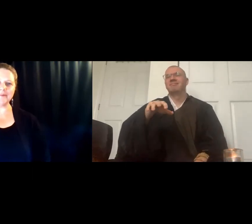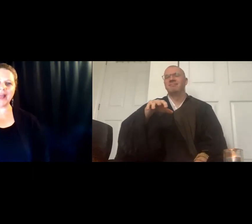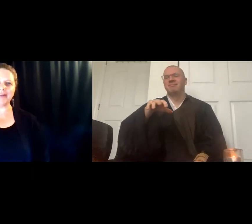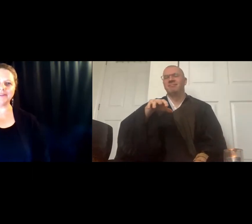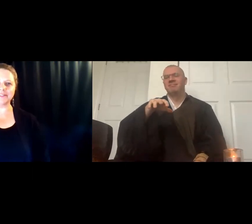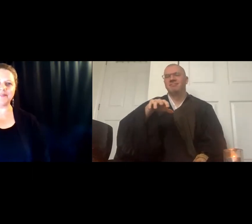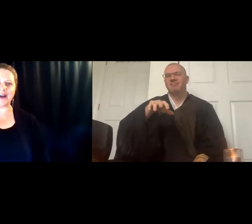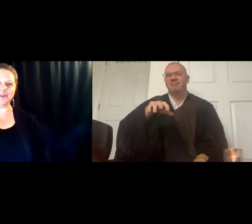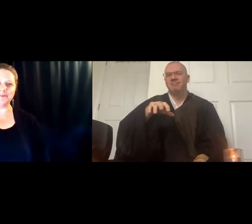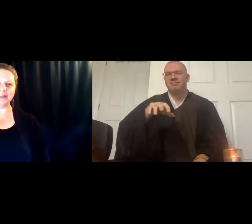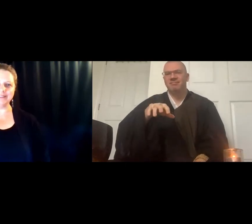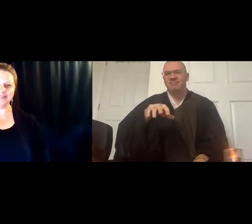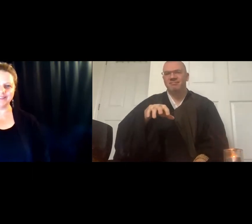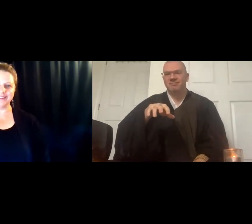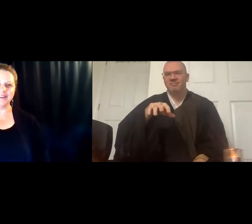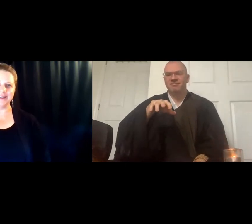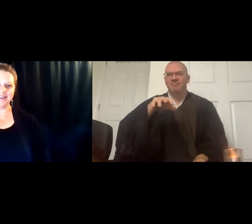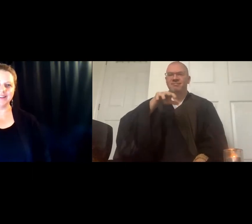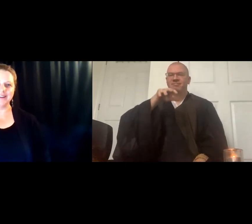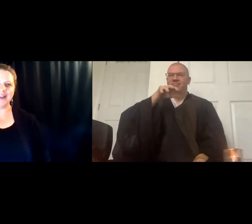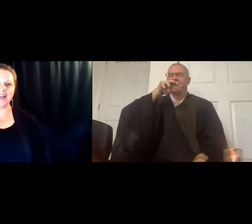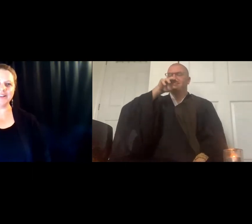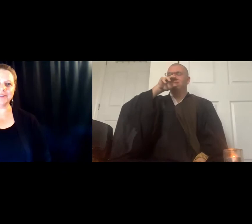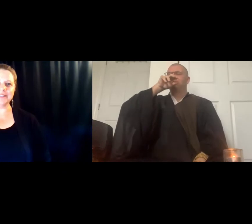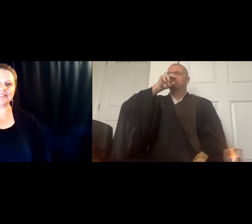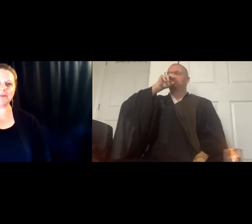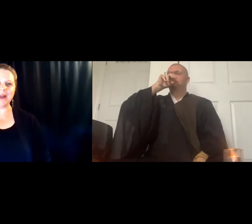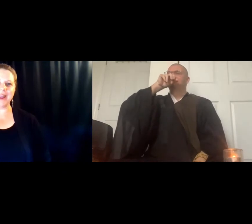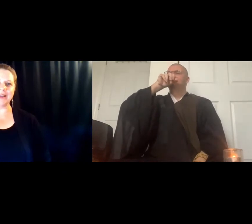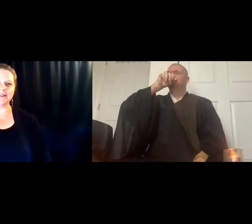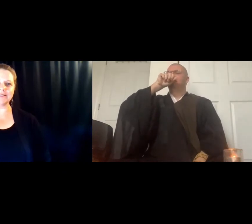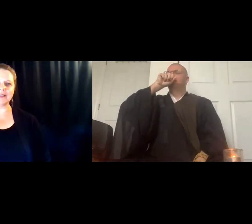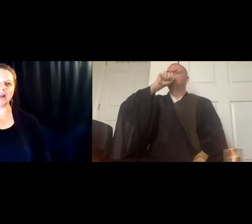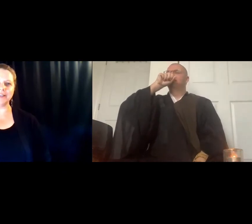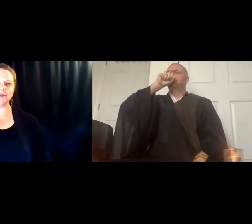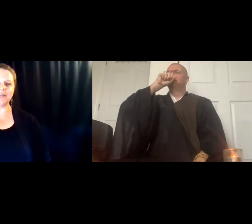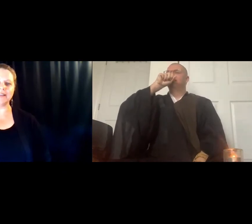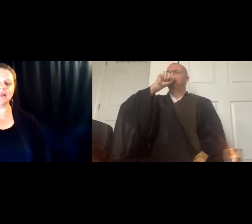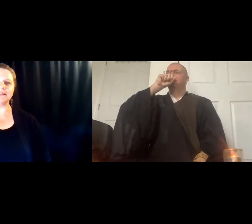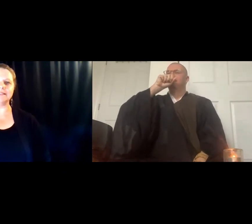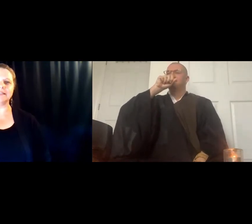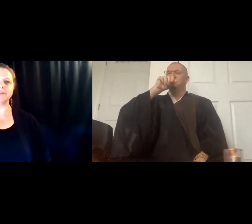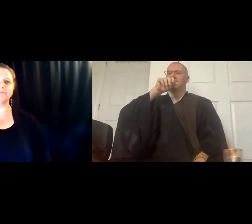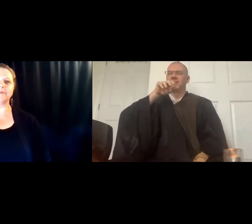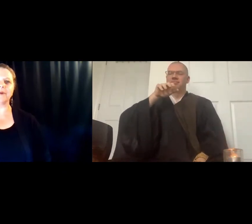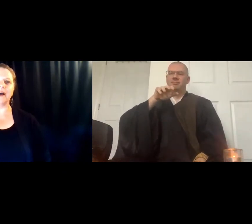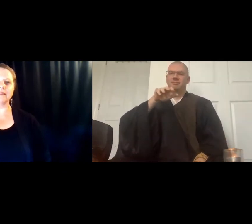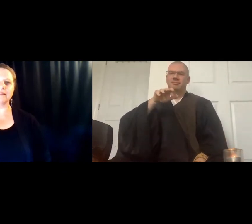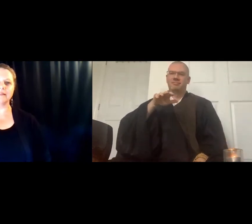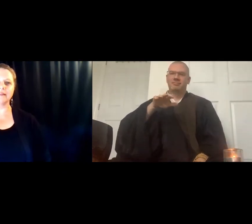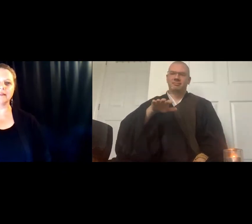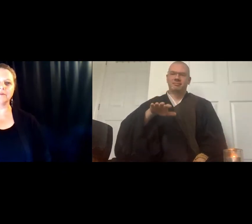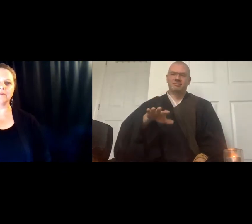So I'm going to have you just follow me. And you can see my hand is guiding you. Take that deep